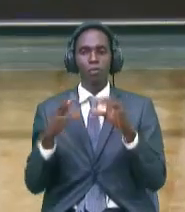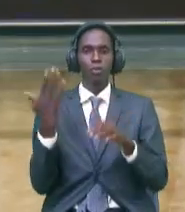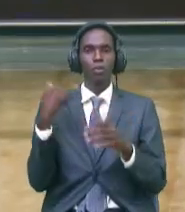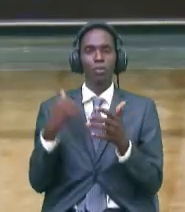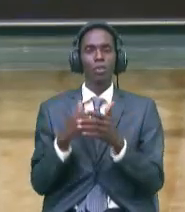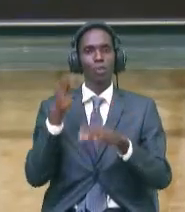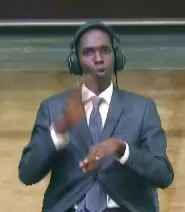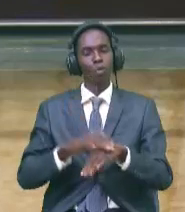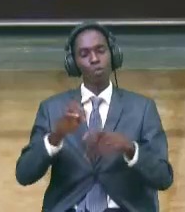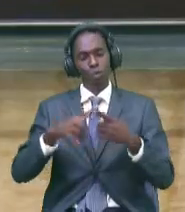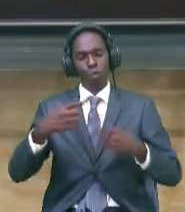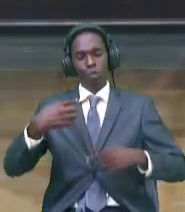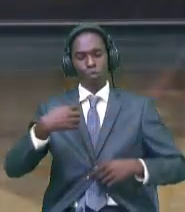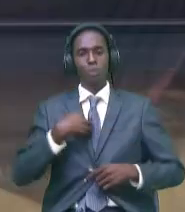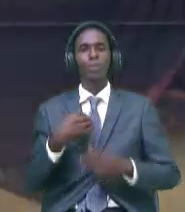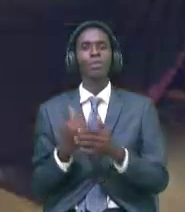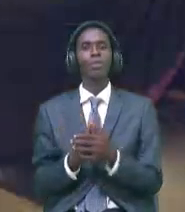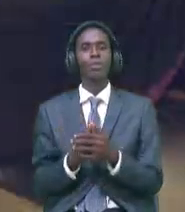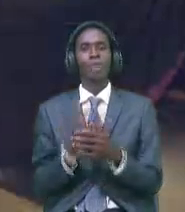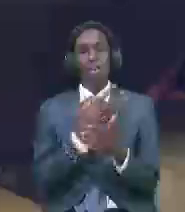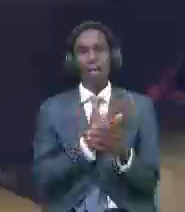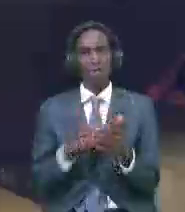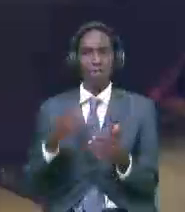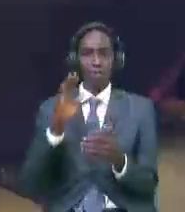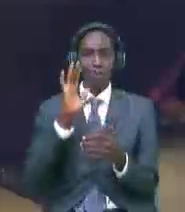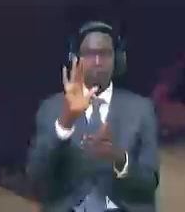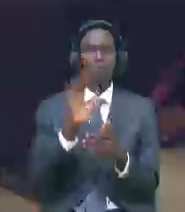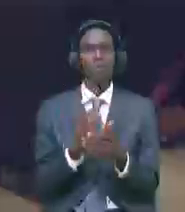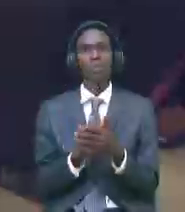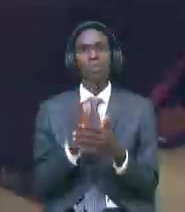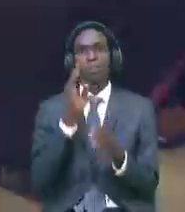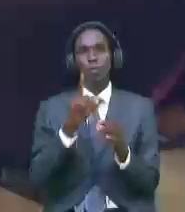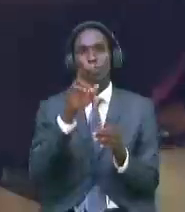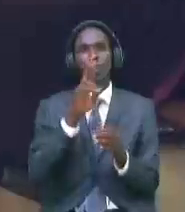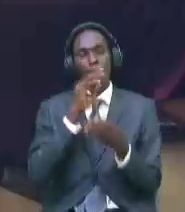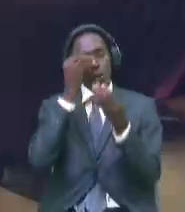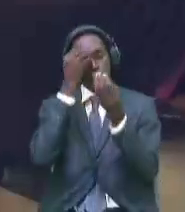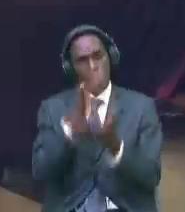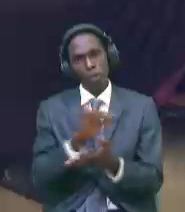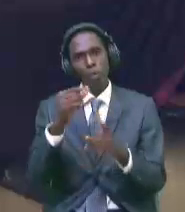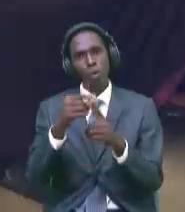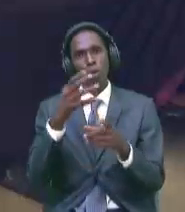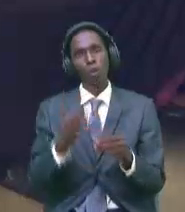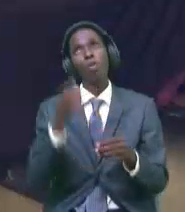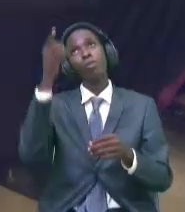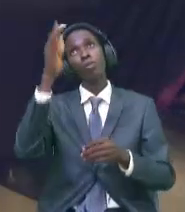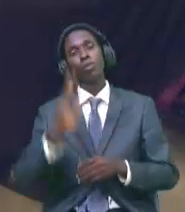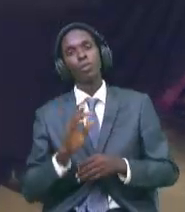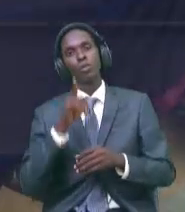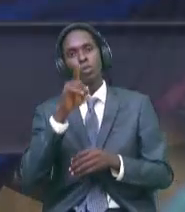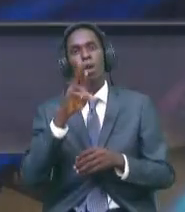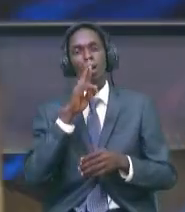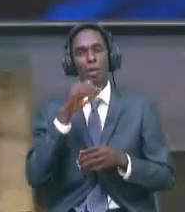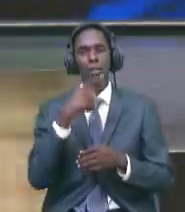have done it unto me. And yours, if you obey the word of God, you are born again, you are a saint of God, you